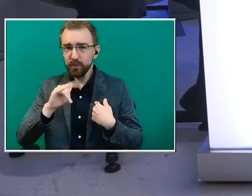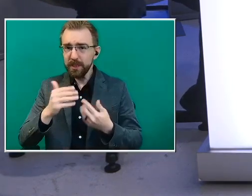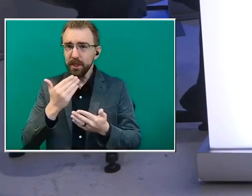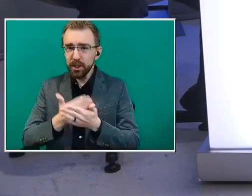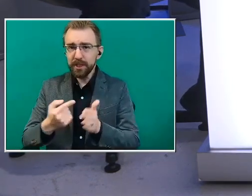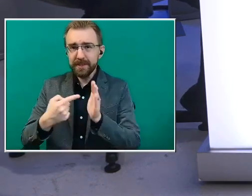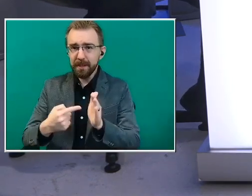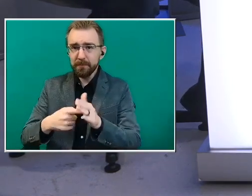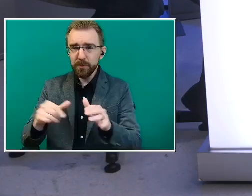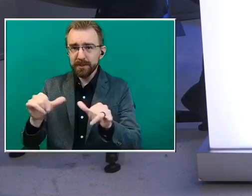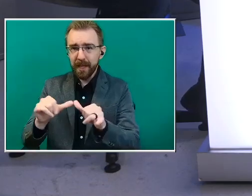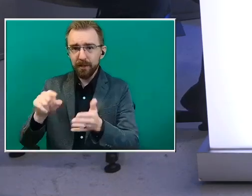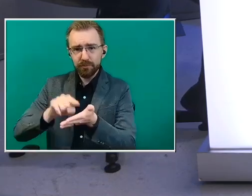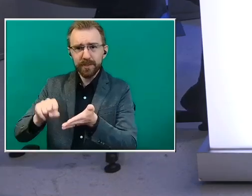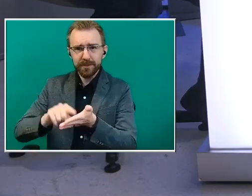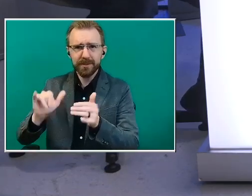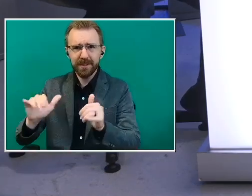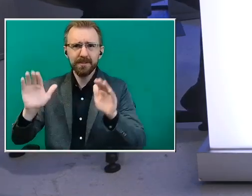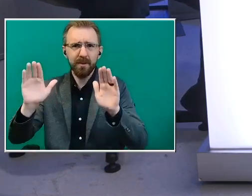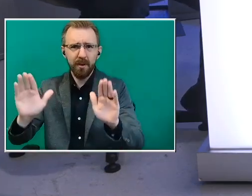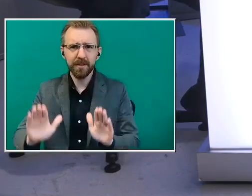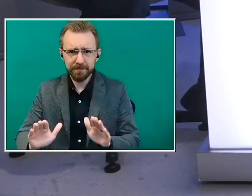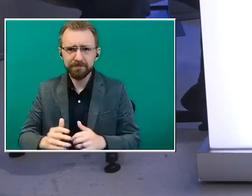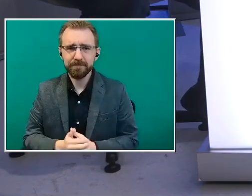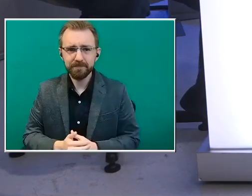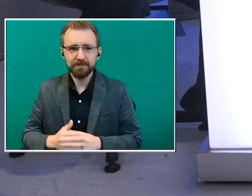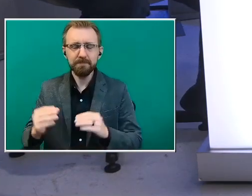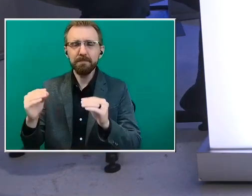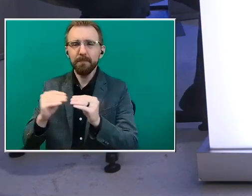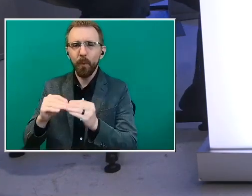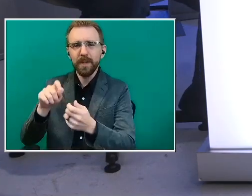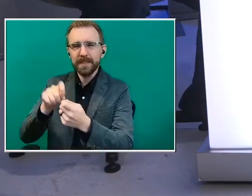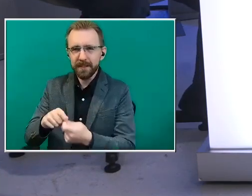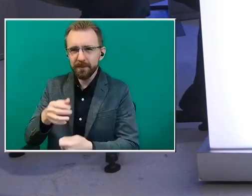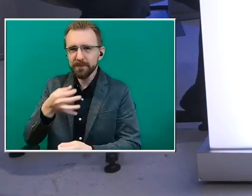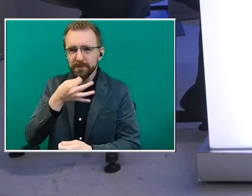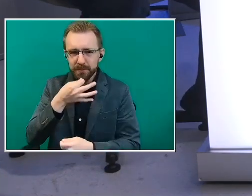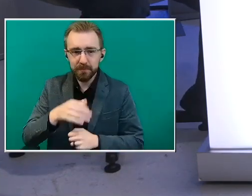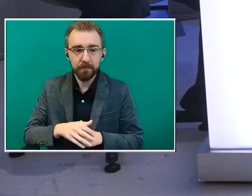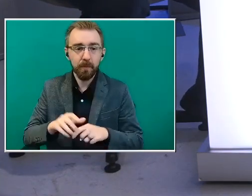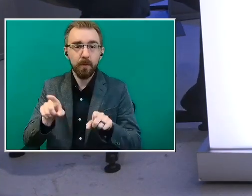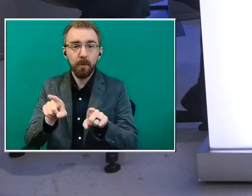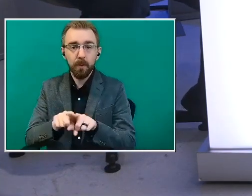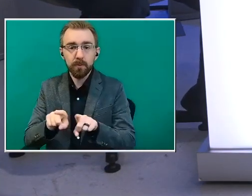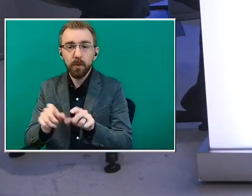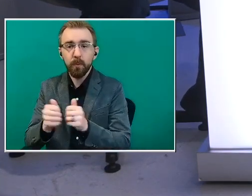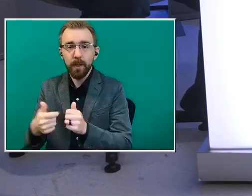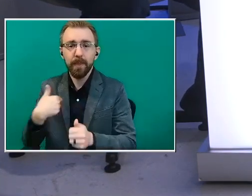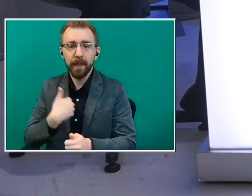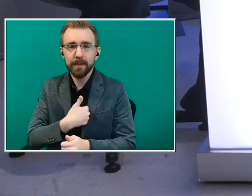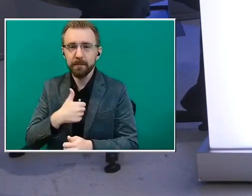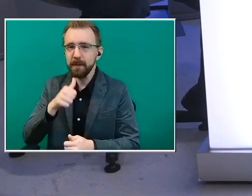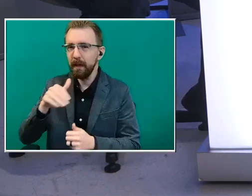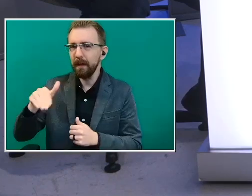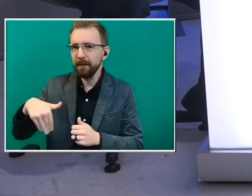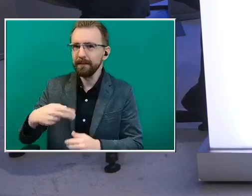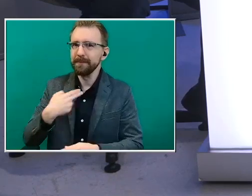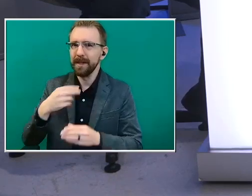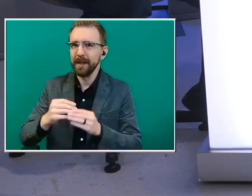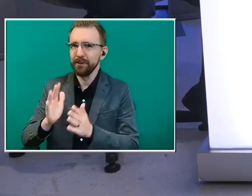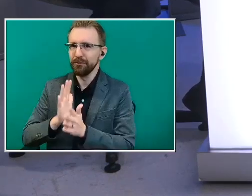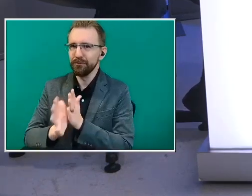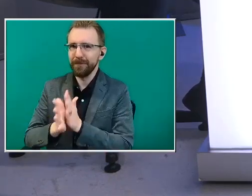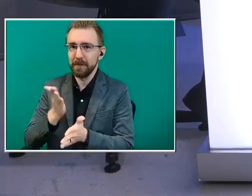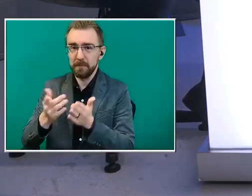That's awesome. We're going to hear more details about that in a moment. Also with us, but not yet, stuck in traffic, probably overslept, is